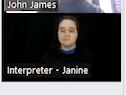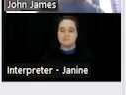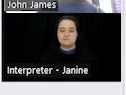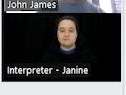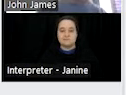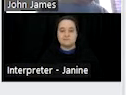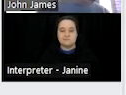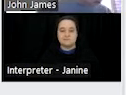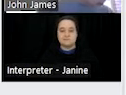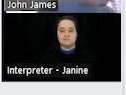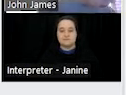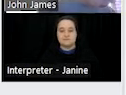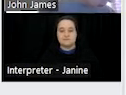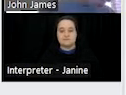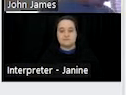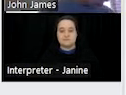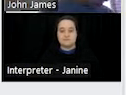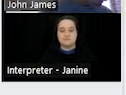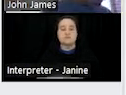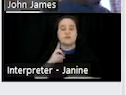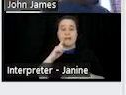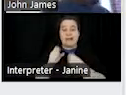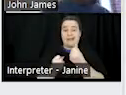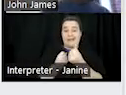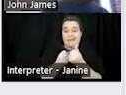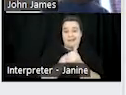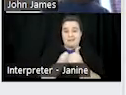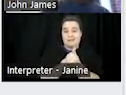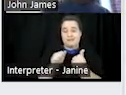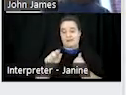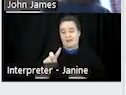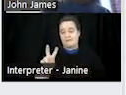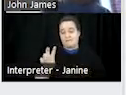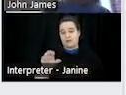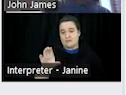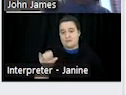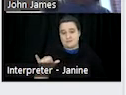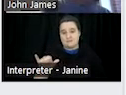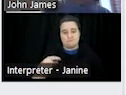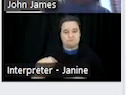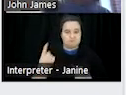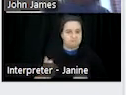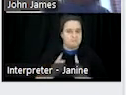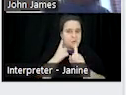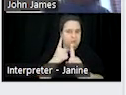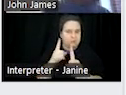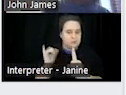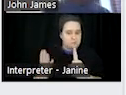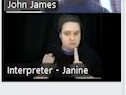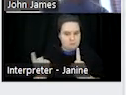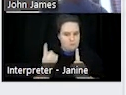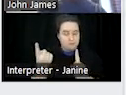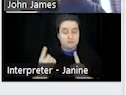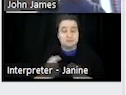advocacy has always been my dream job, and currently that's what I'm doing up until